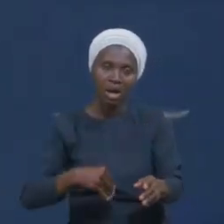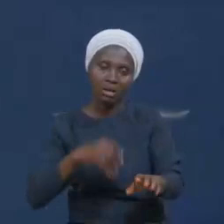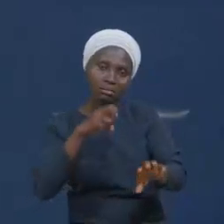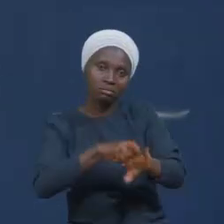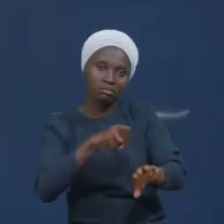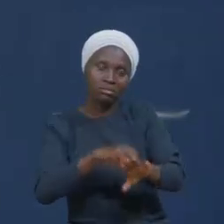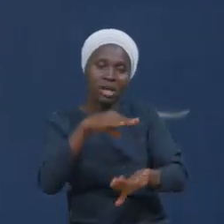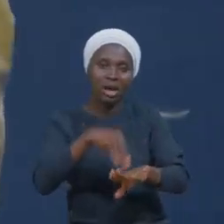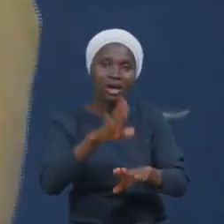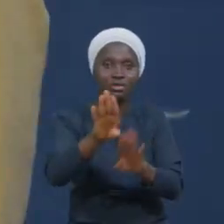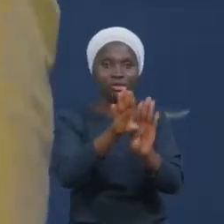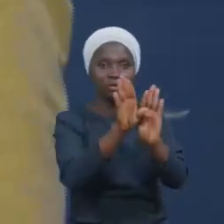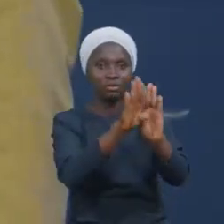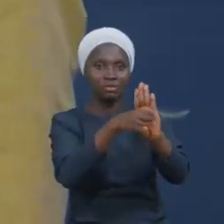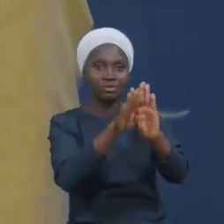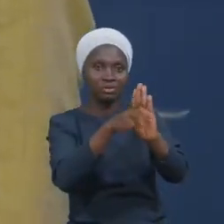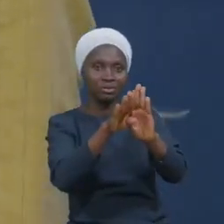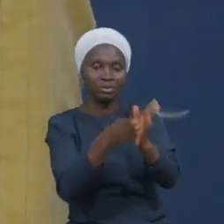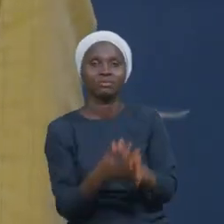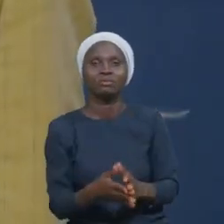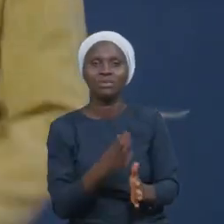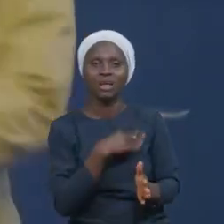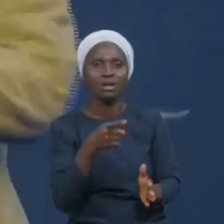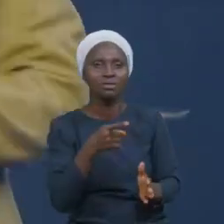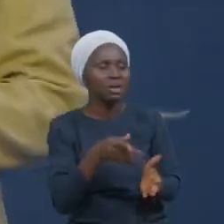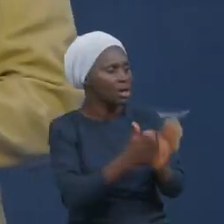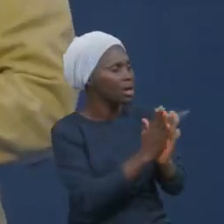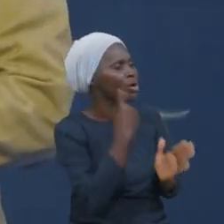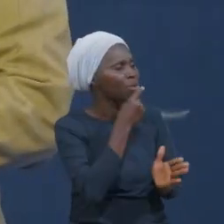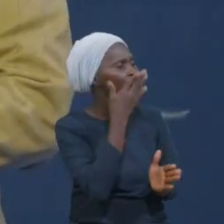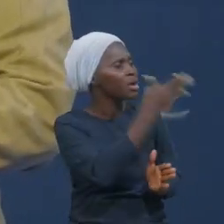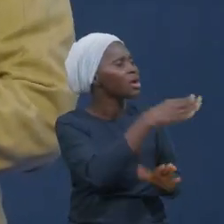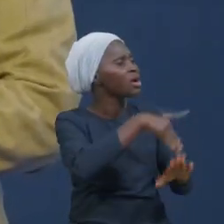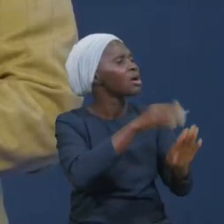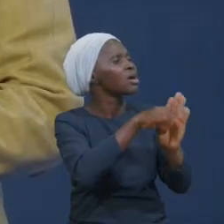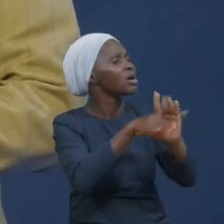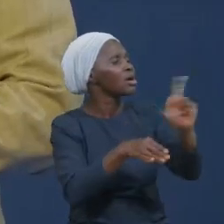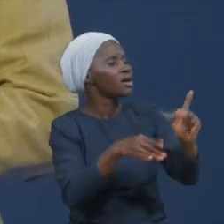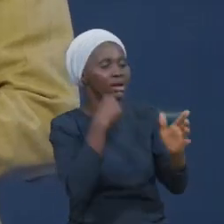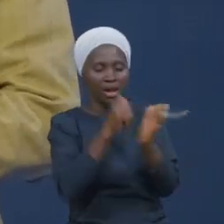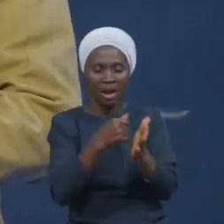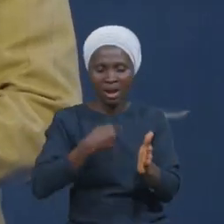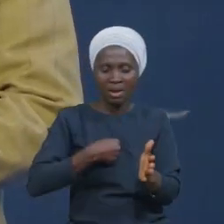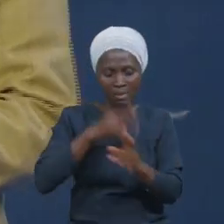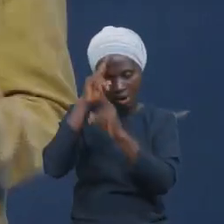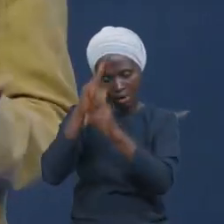and inside you say, who is there? He said, it's honorable so and